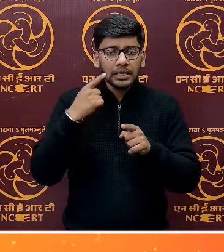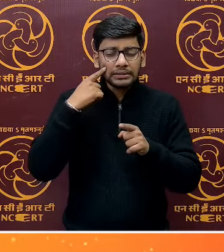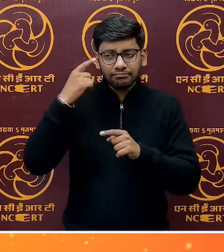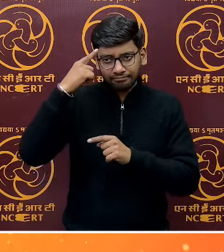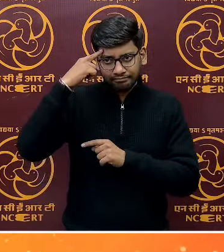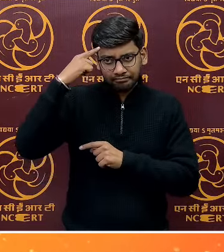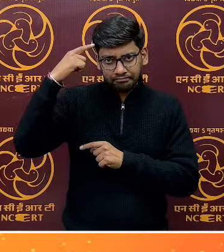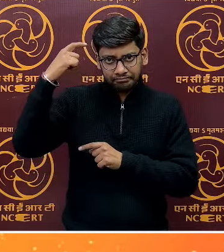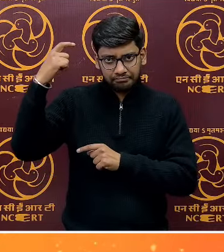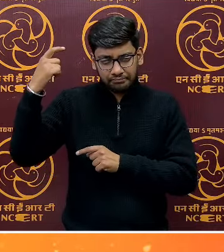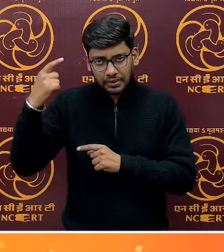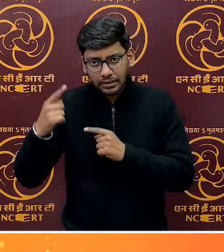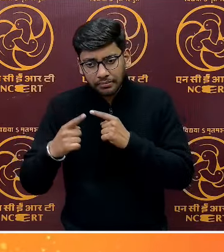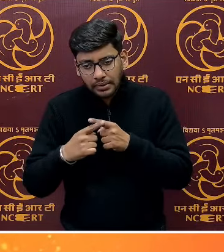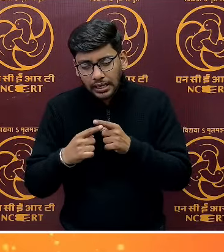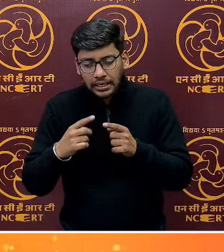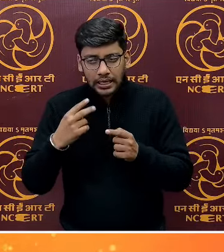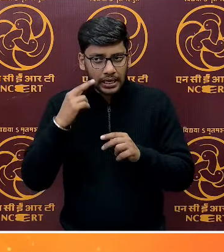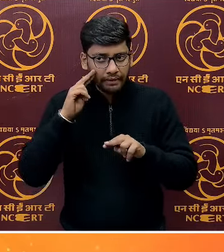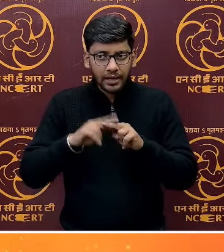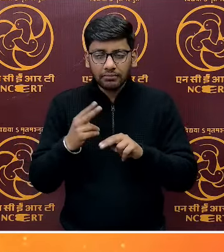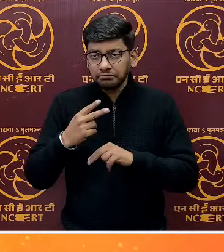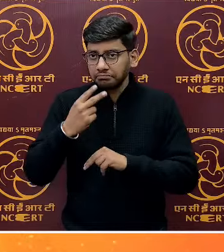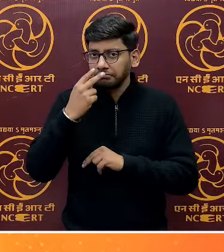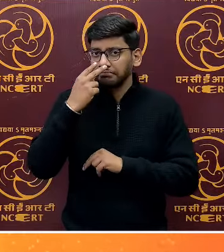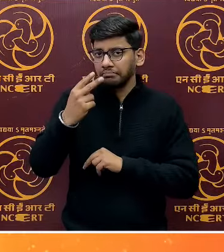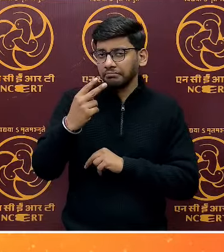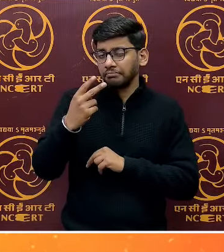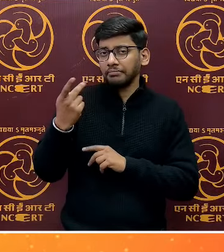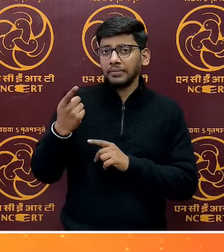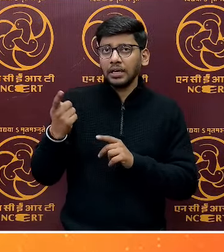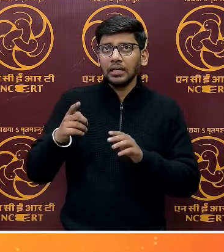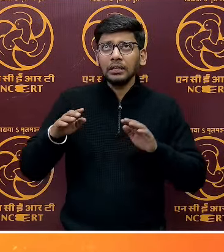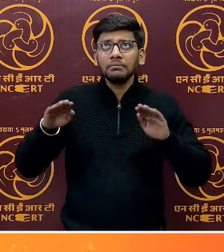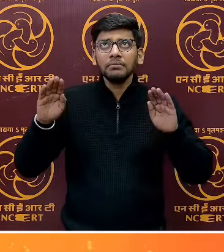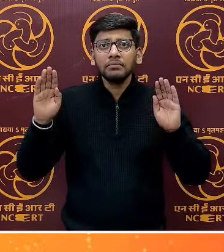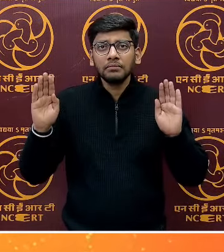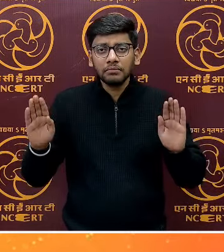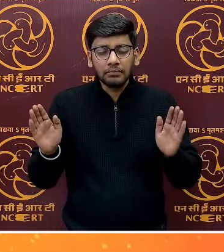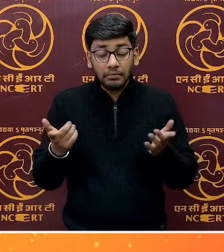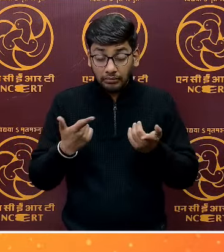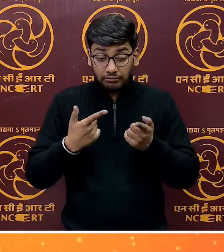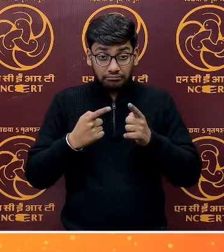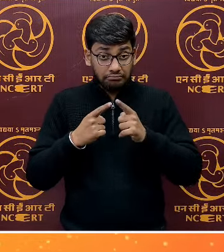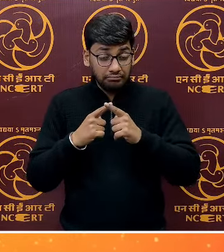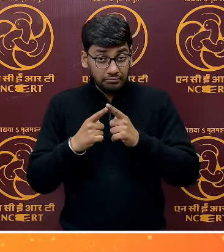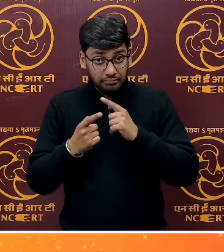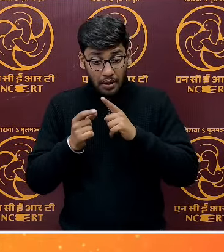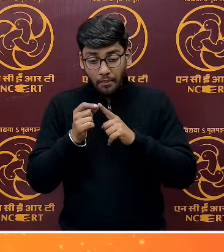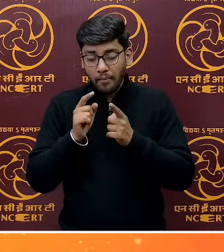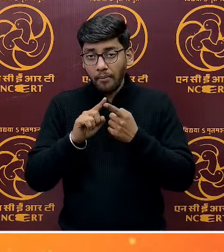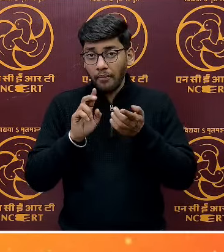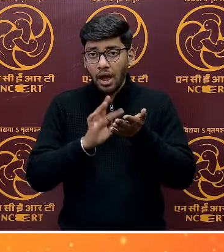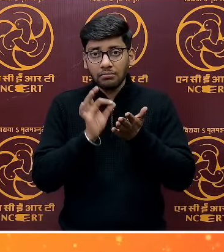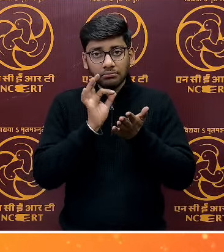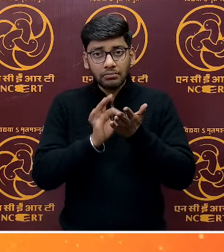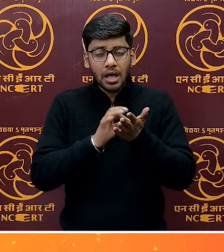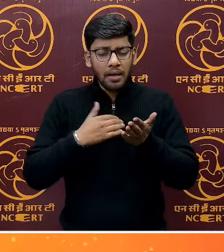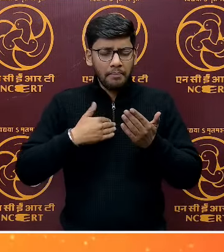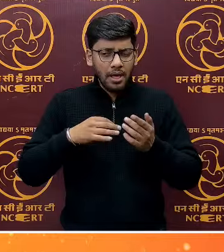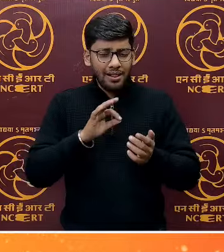the visualization that you see in the air, all these kites flying, and the kites to the poet are like colored